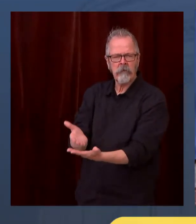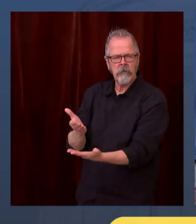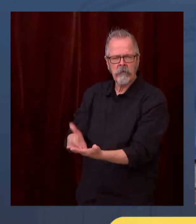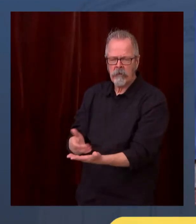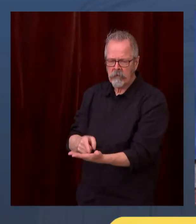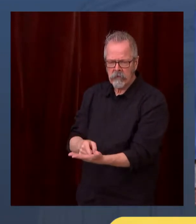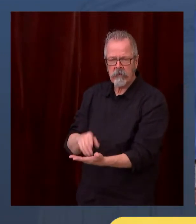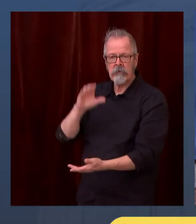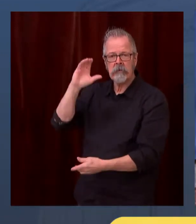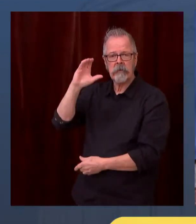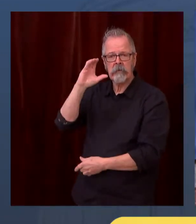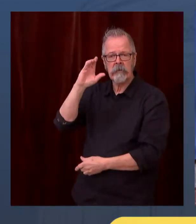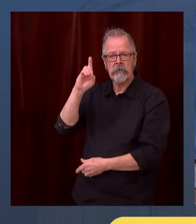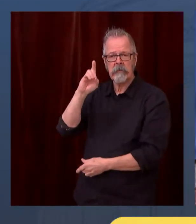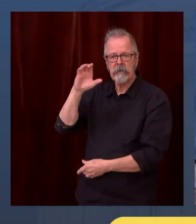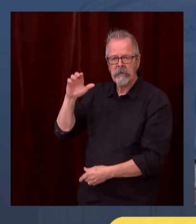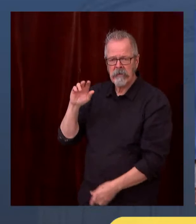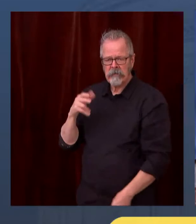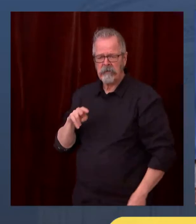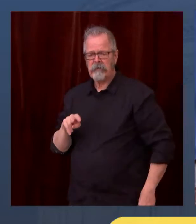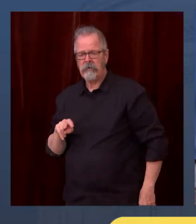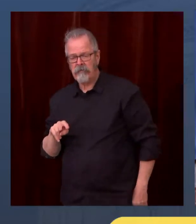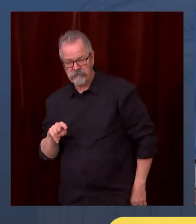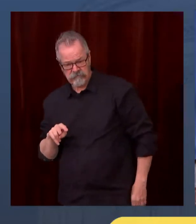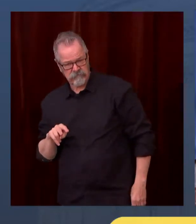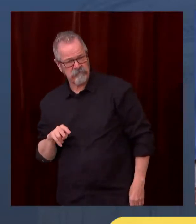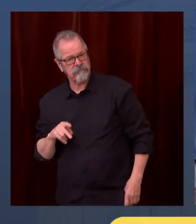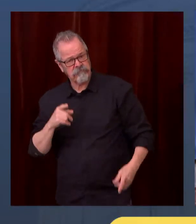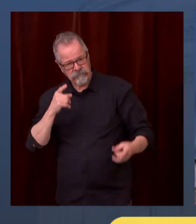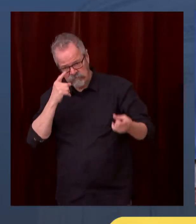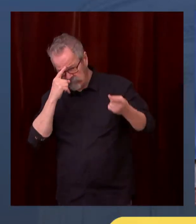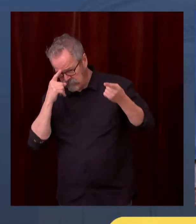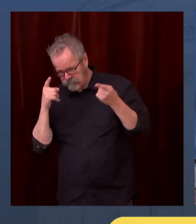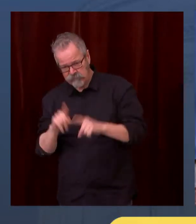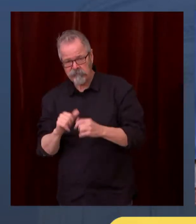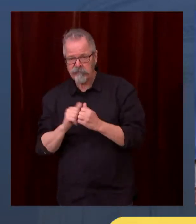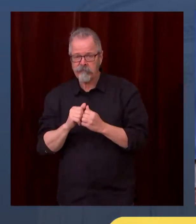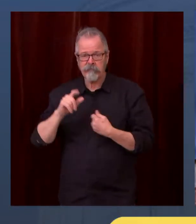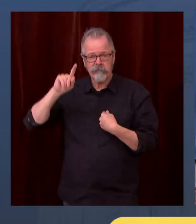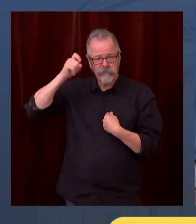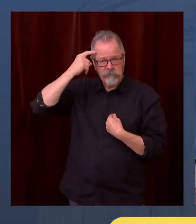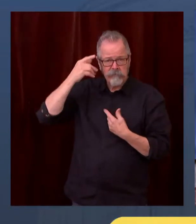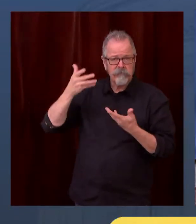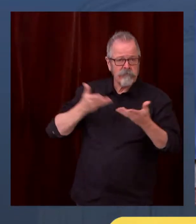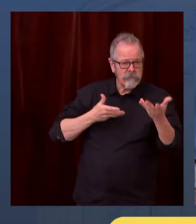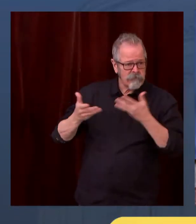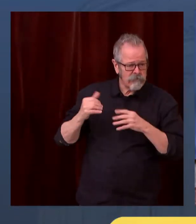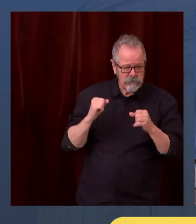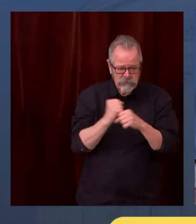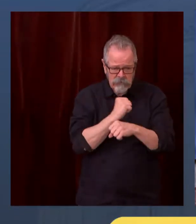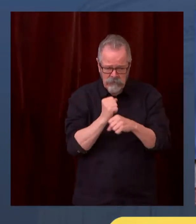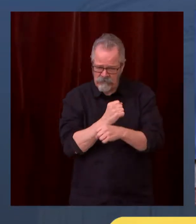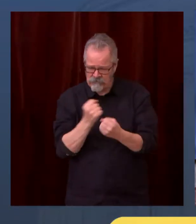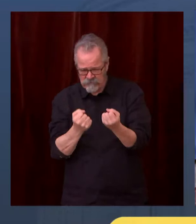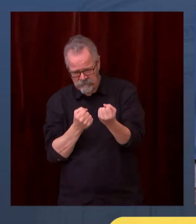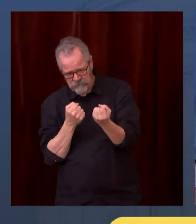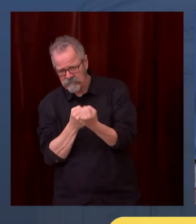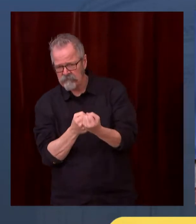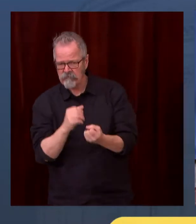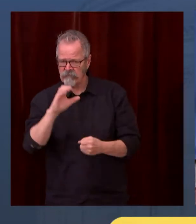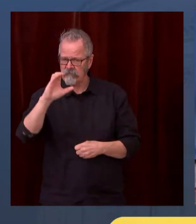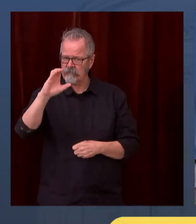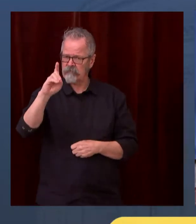approach and made reference to the data that supports this. This has not been unique to the state of Washington. The data has shown